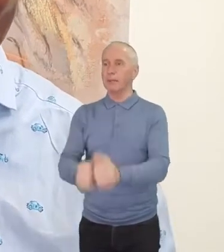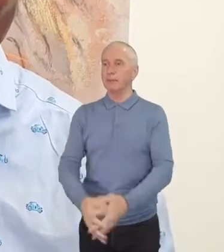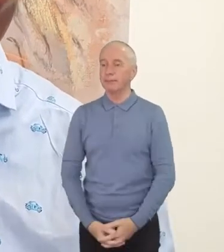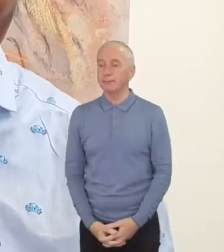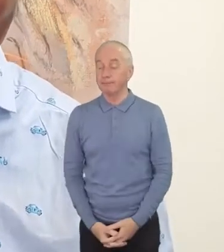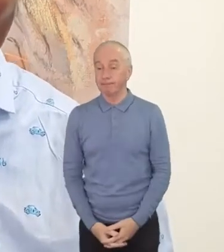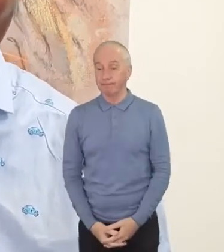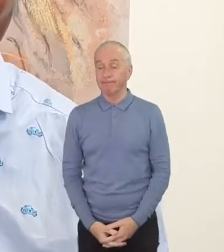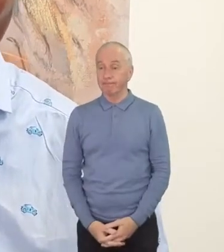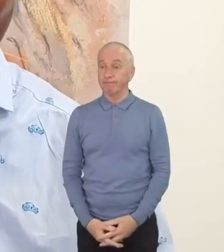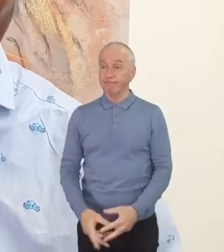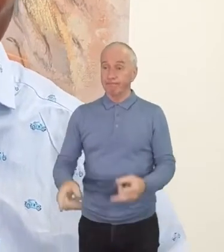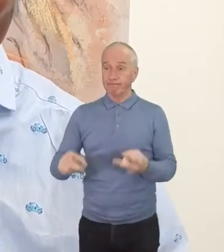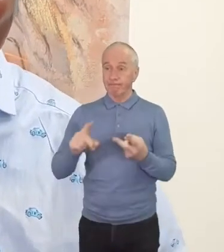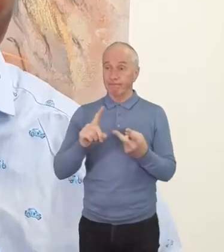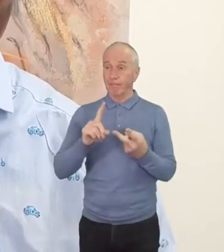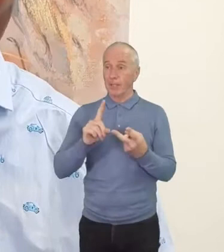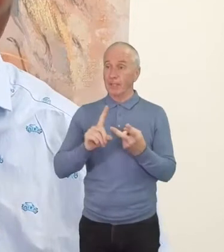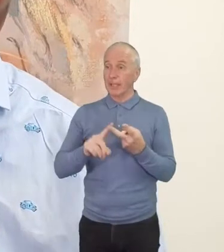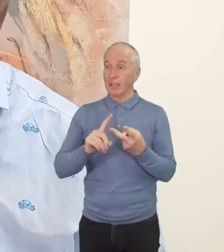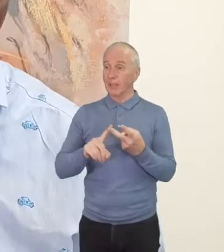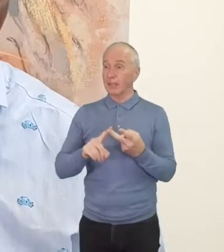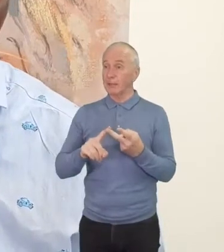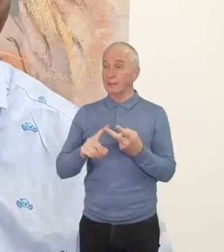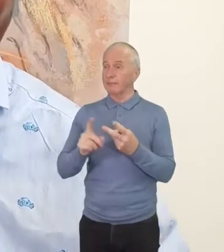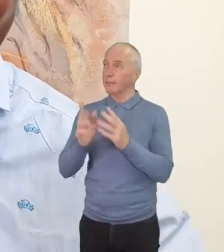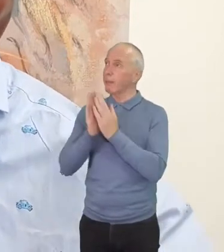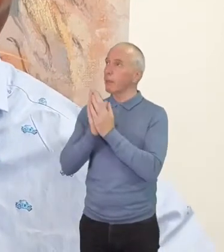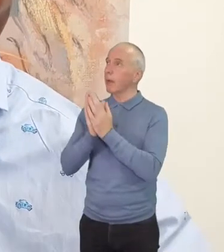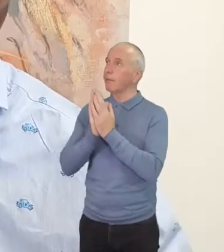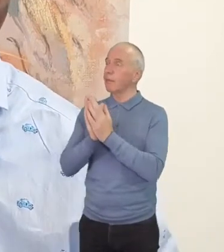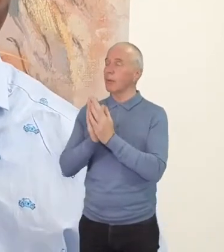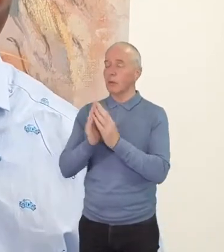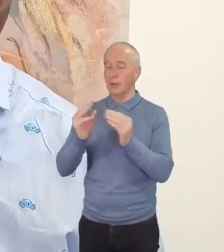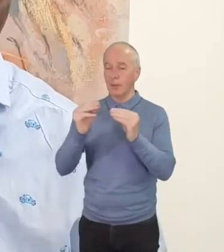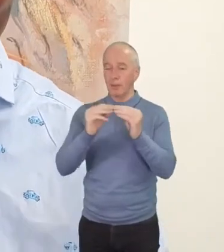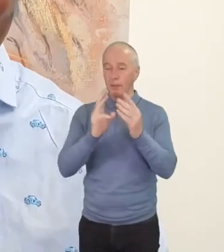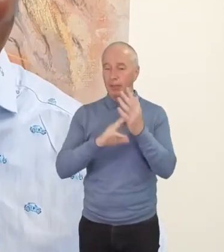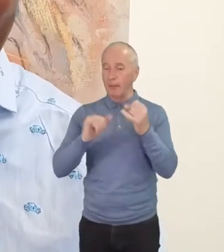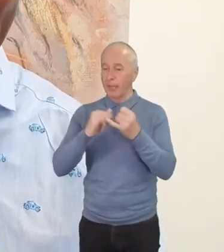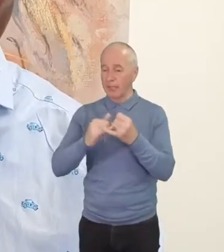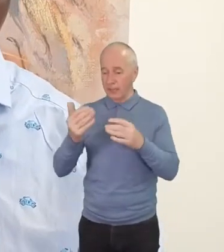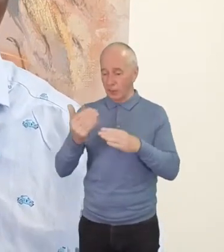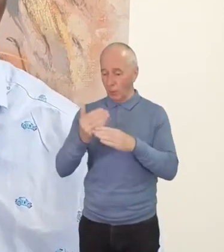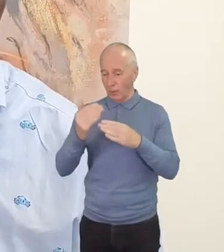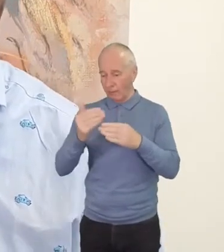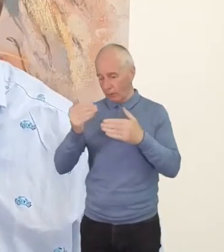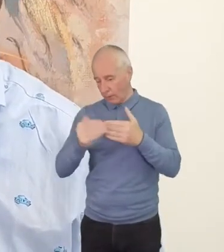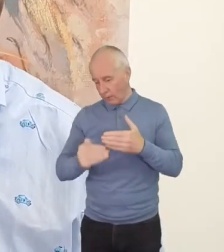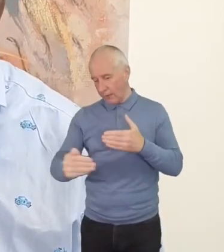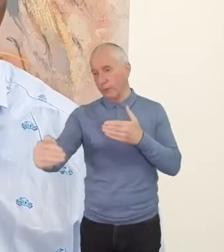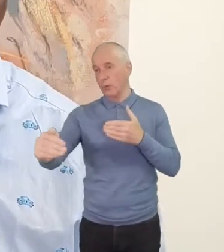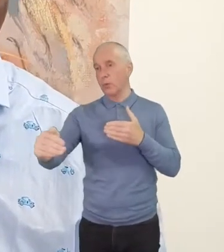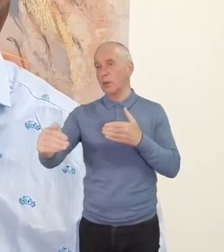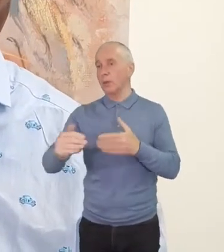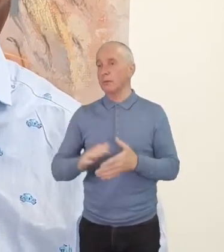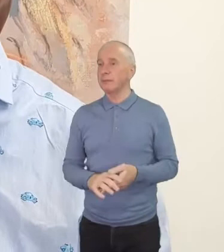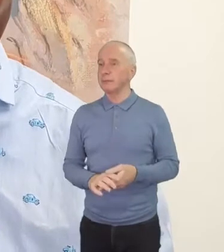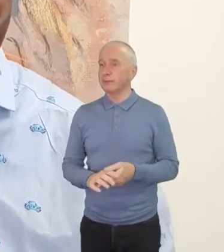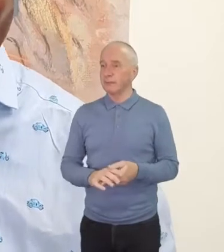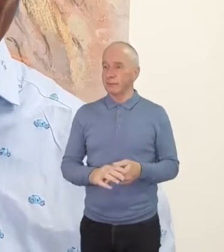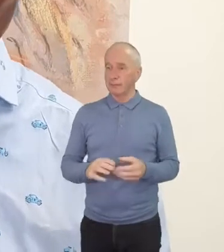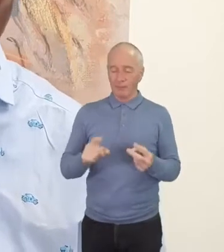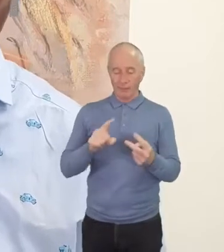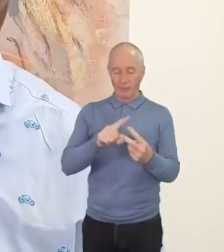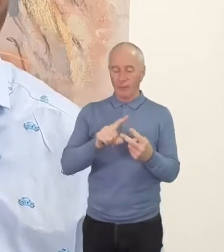Secondly, we're going to pray for BMS work in the future. We'll be working in three programmatic areas: